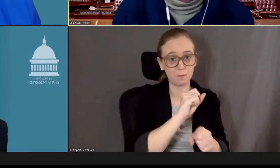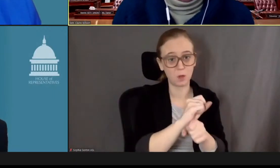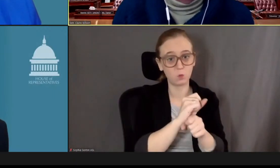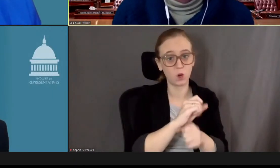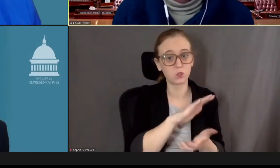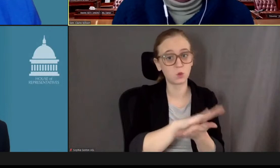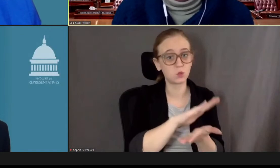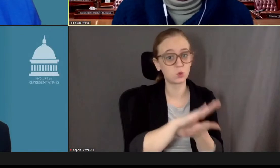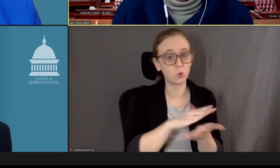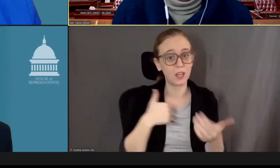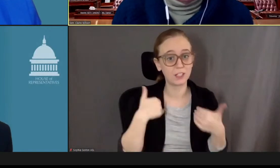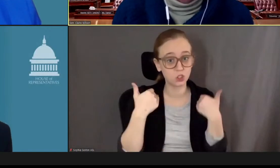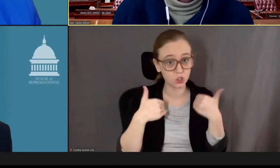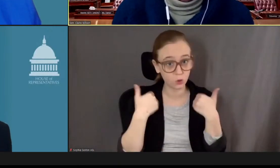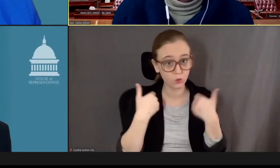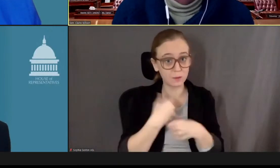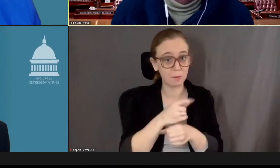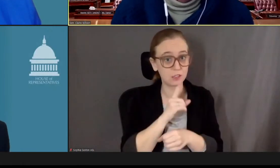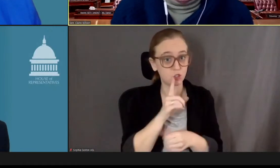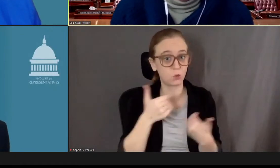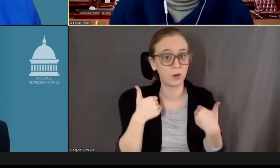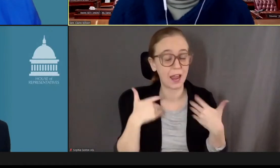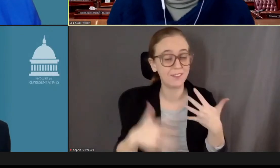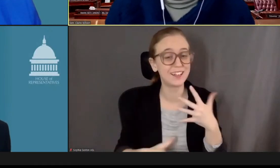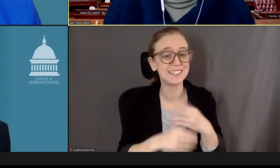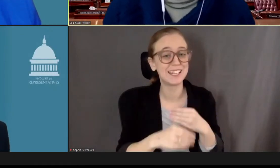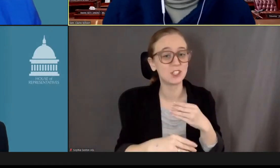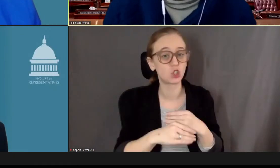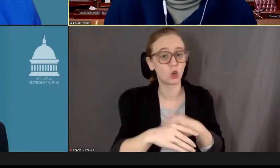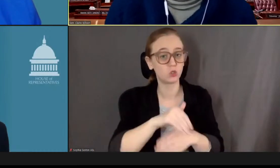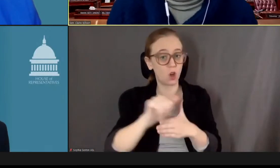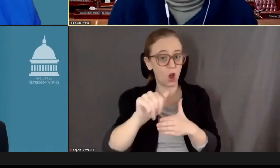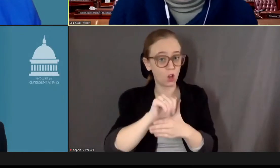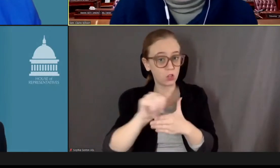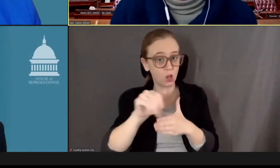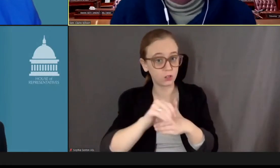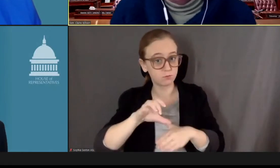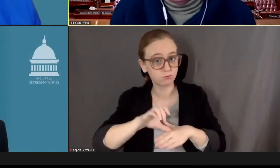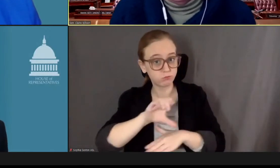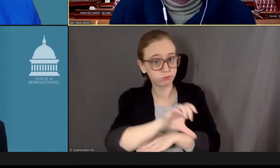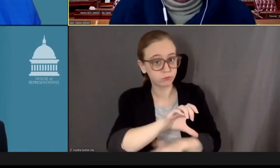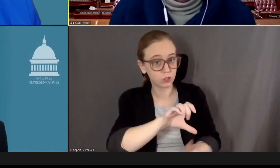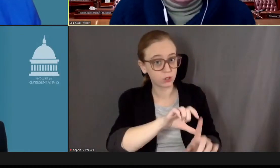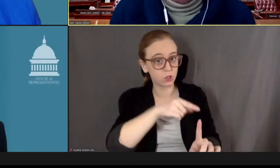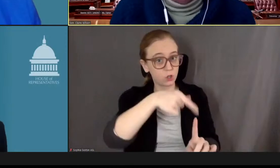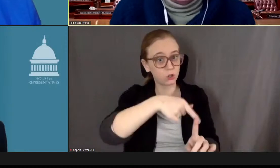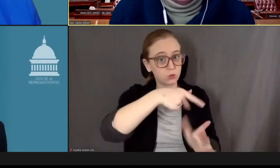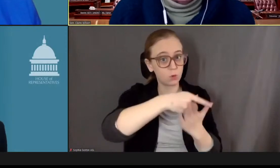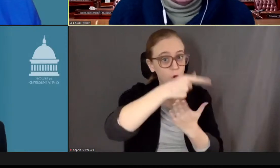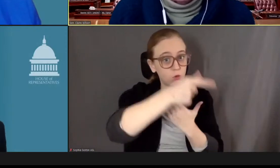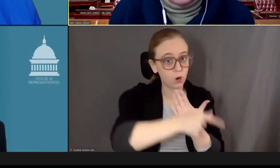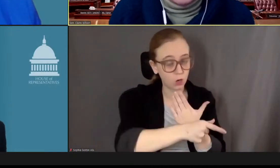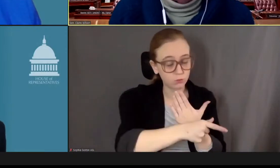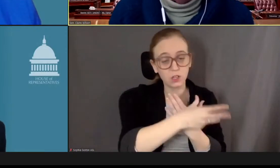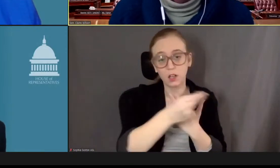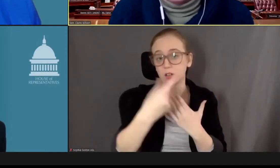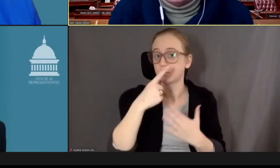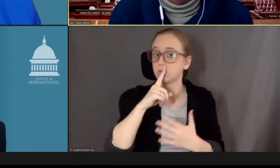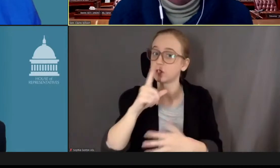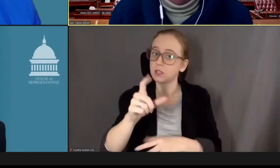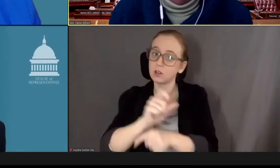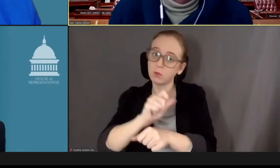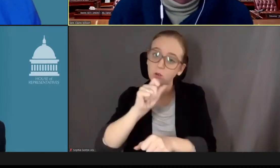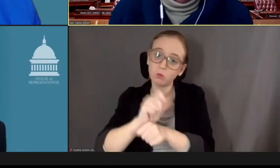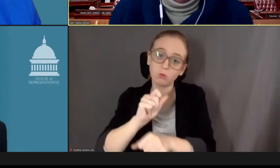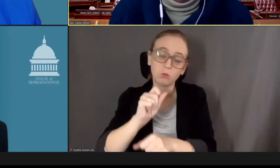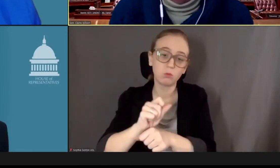sure that there are additional dollars going to those programs, and have been working across the